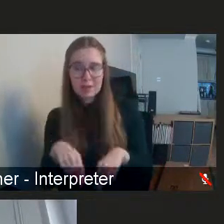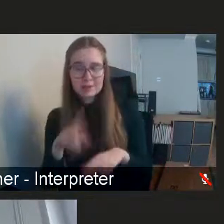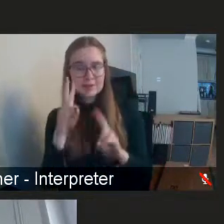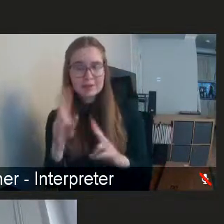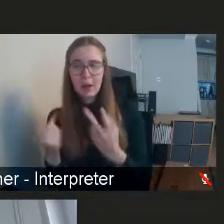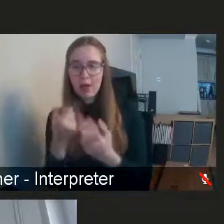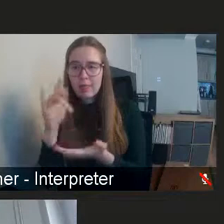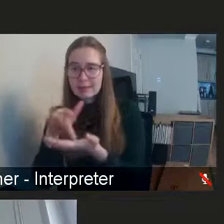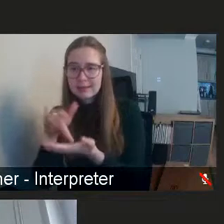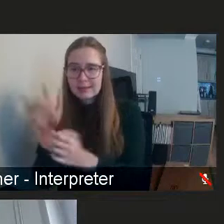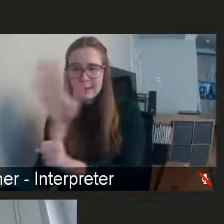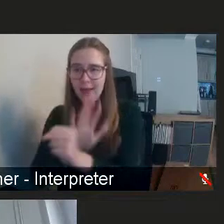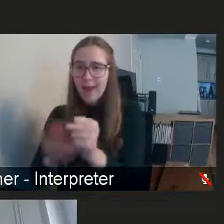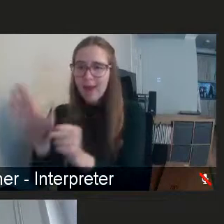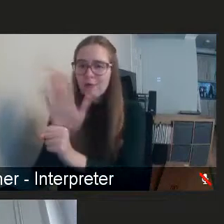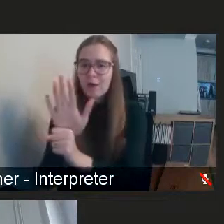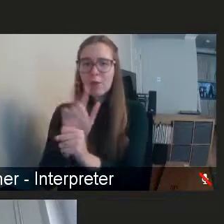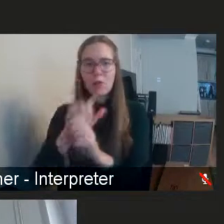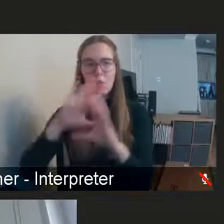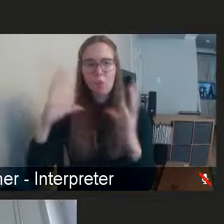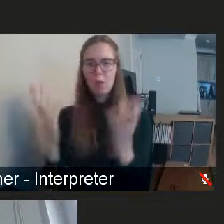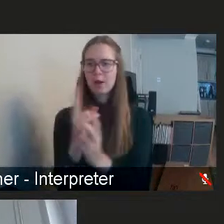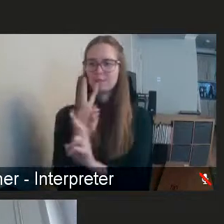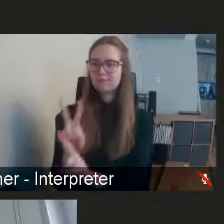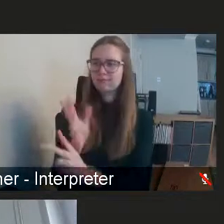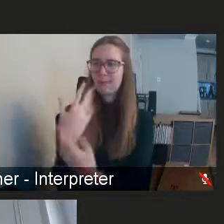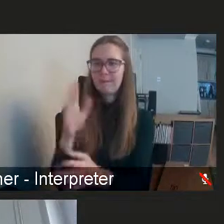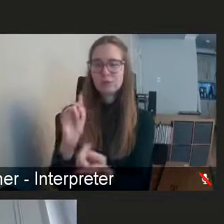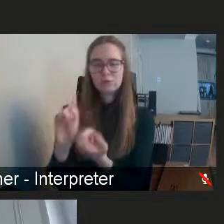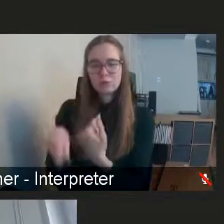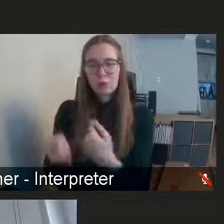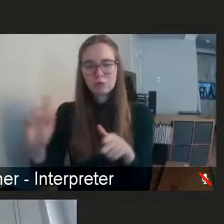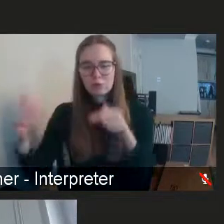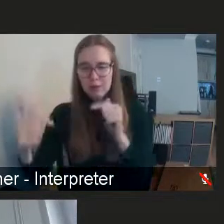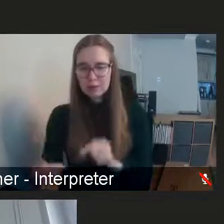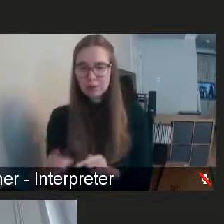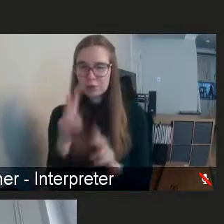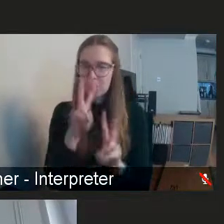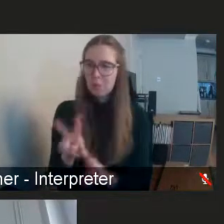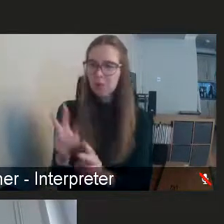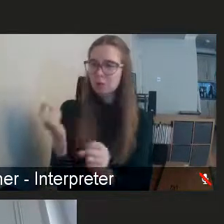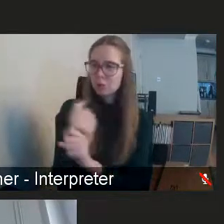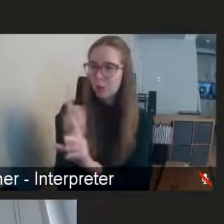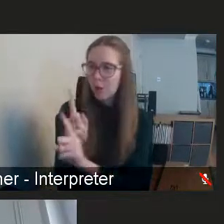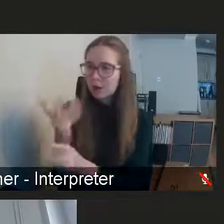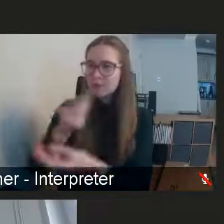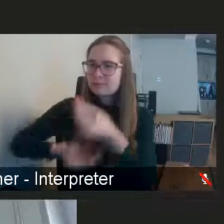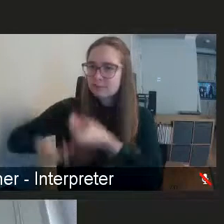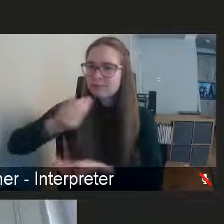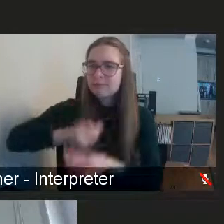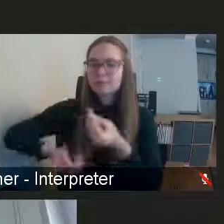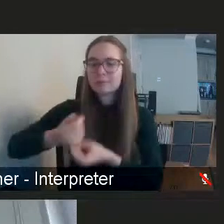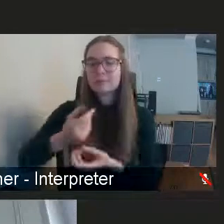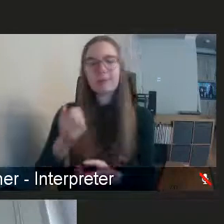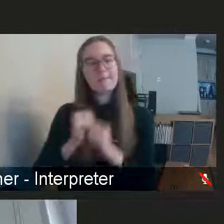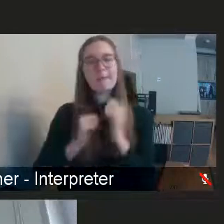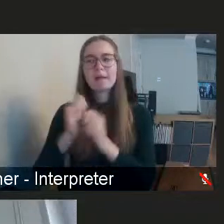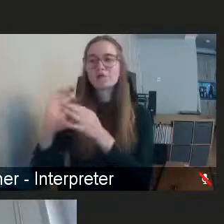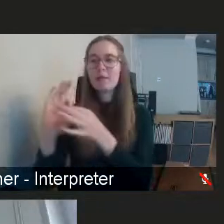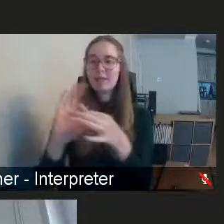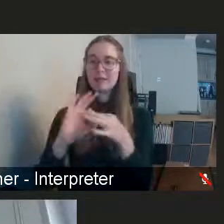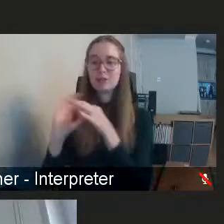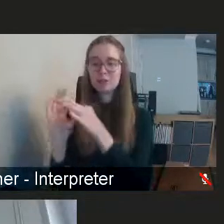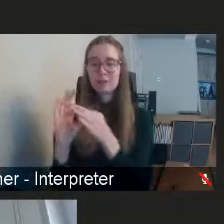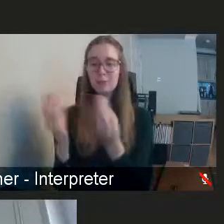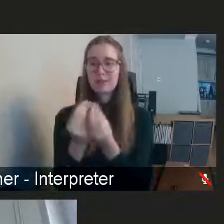know, areas across the world are responding to all of these challenges. And we're working to build relationships with cities that are going on the same kind of journey